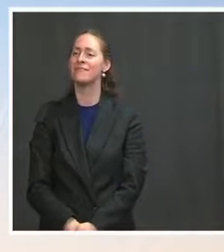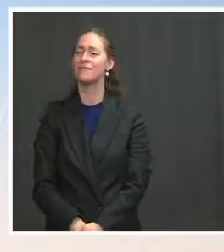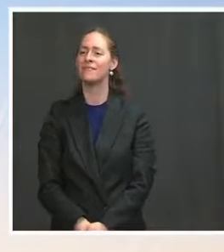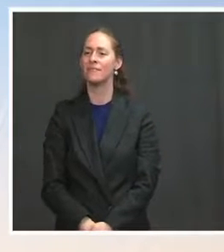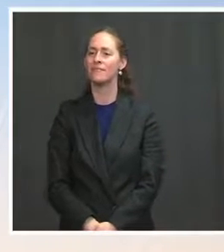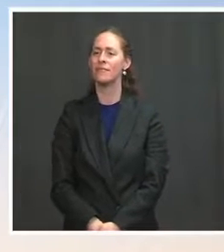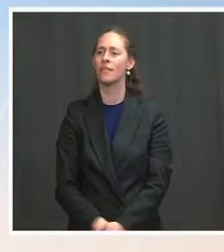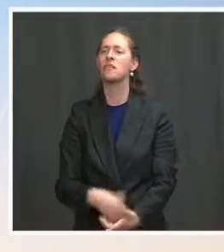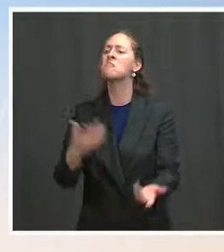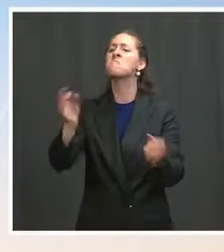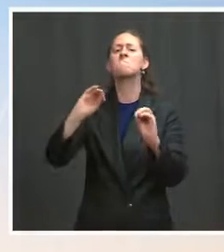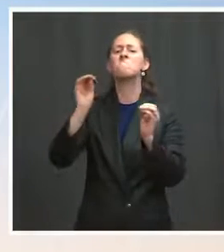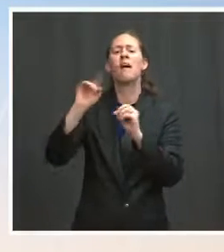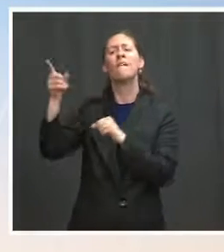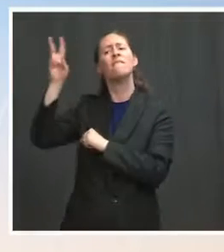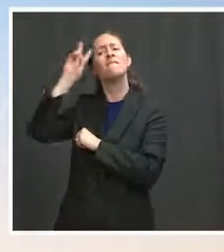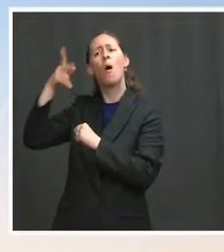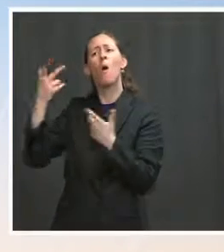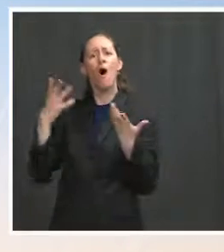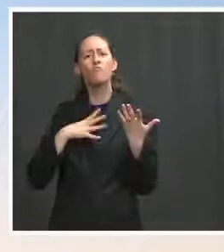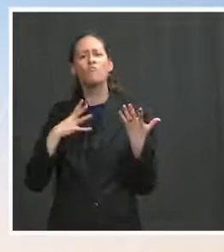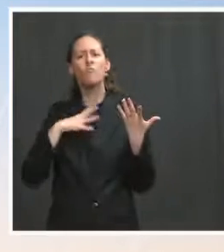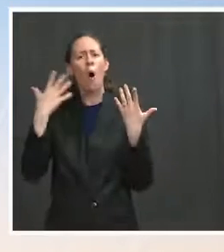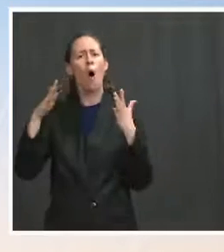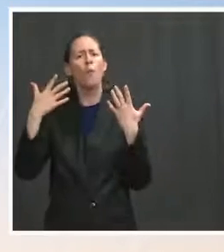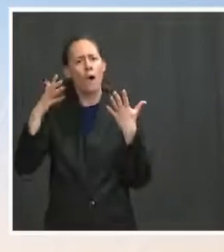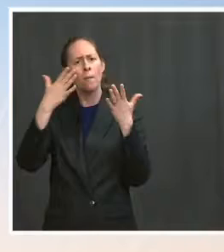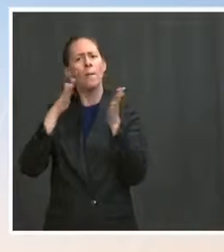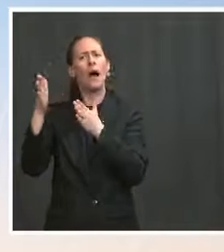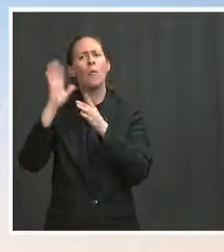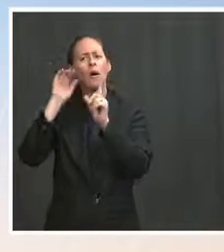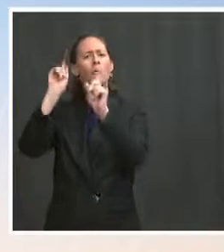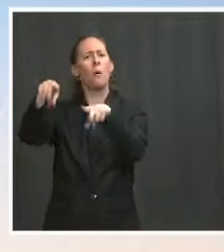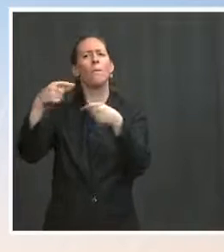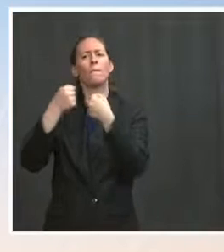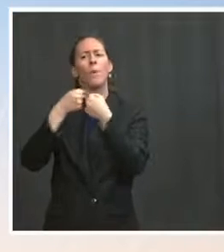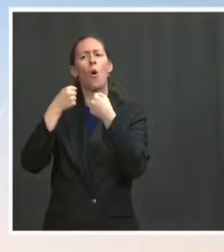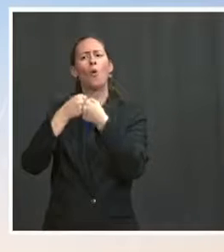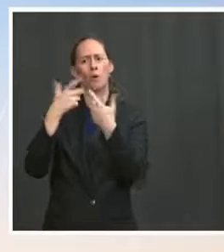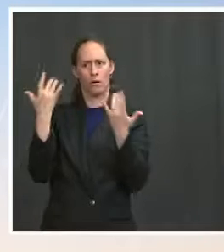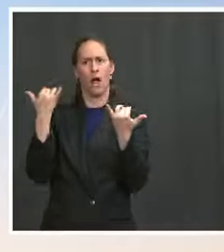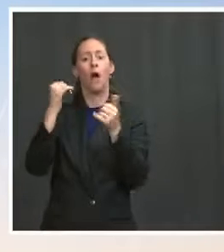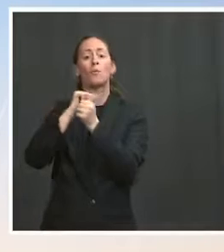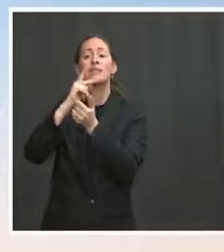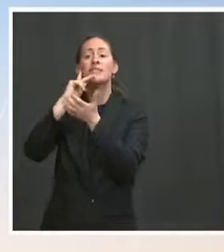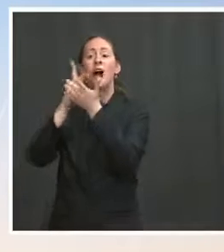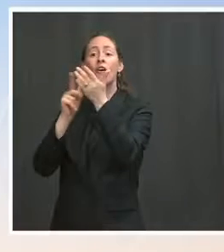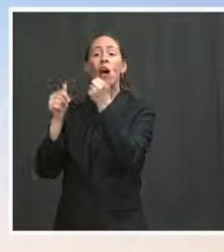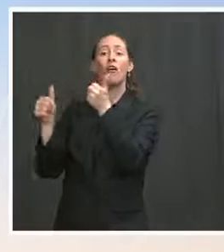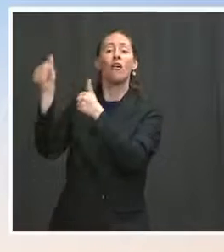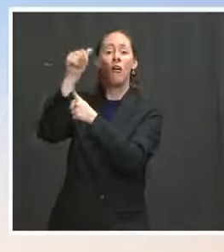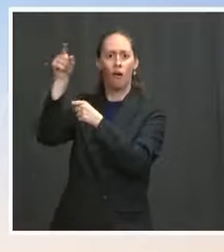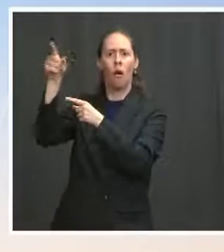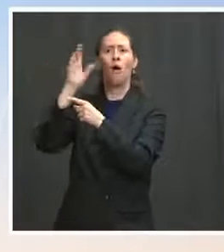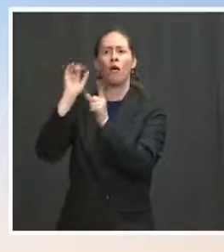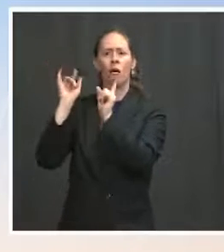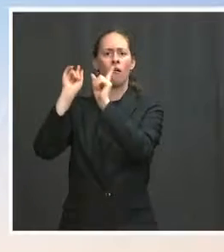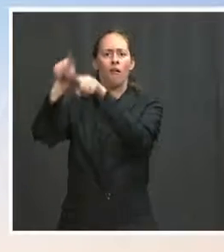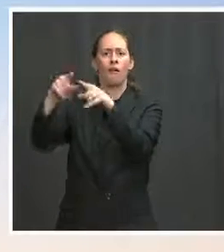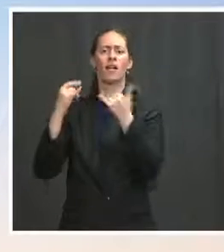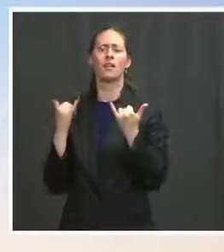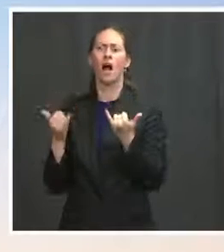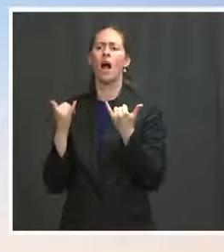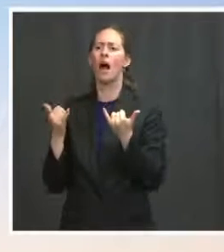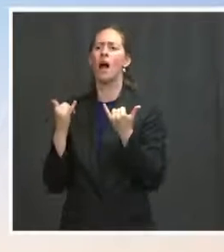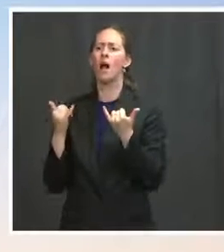would be open to visiting the border. She's doing that with Secretary Mayorkas, who oversees the border and has helped lead a